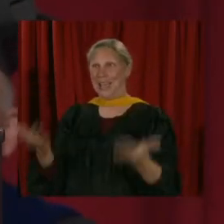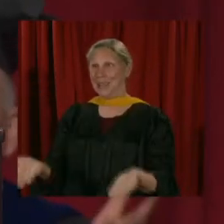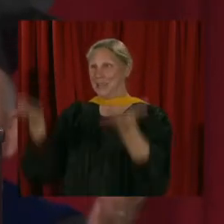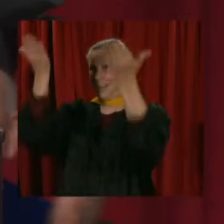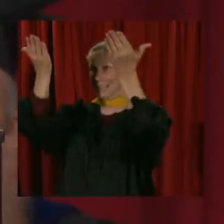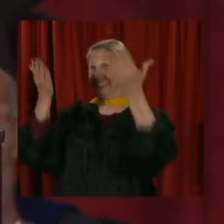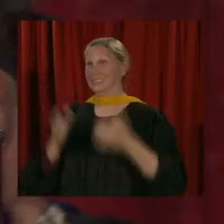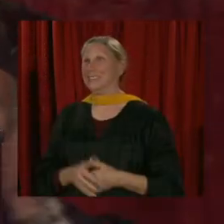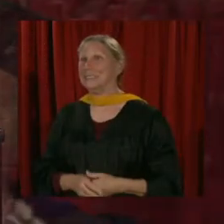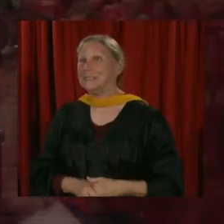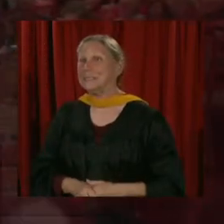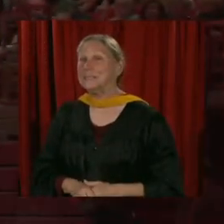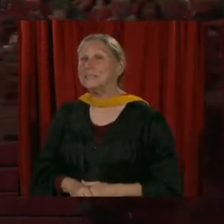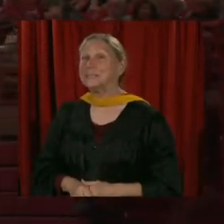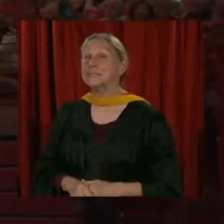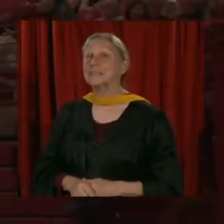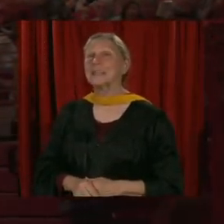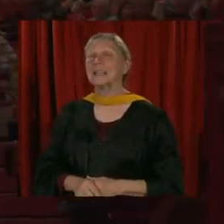stand.